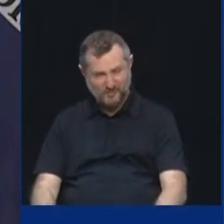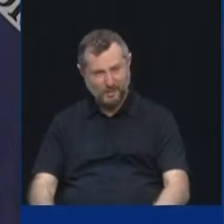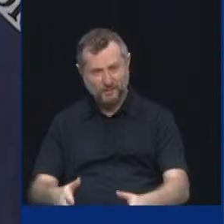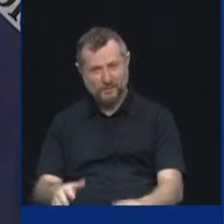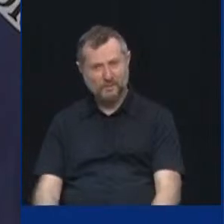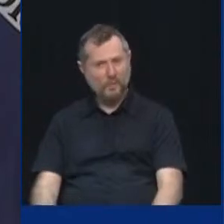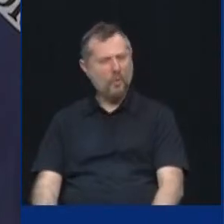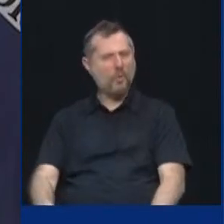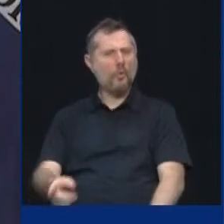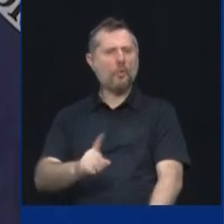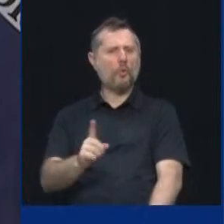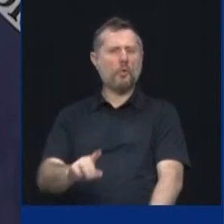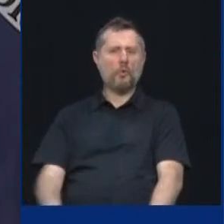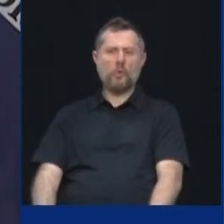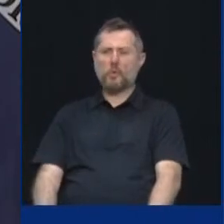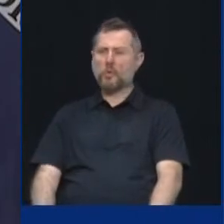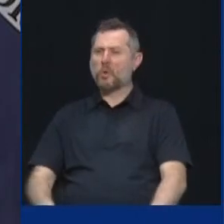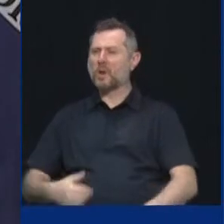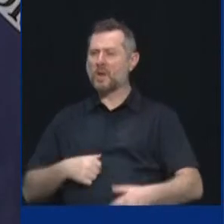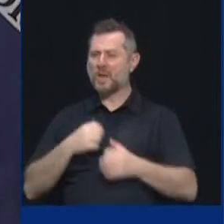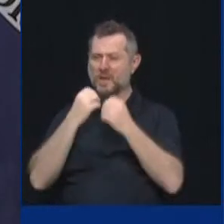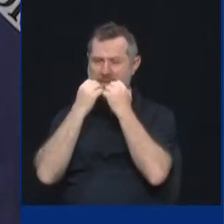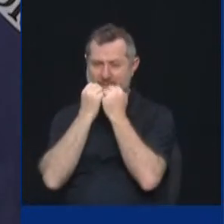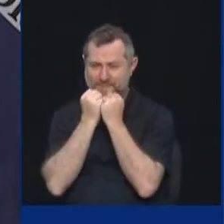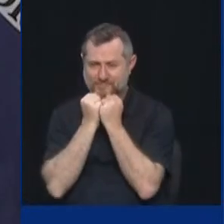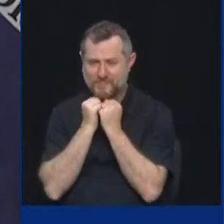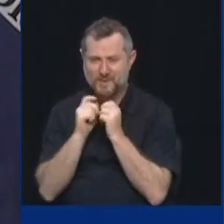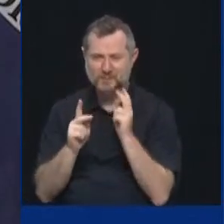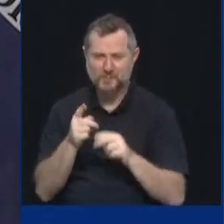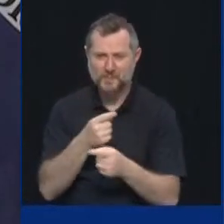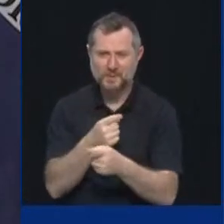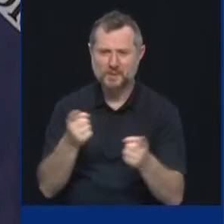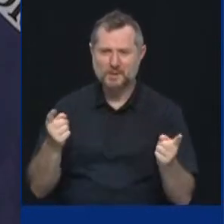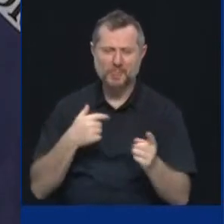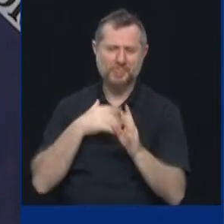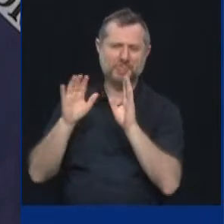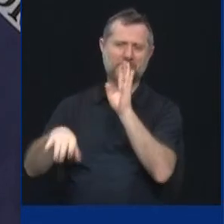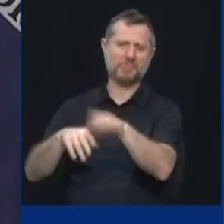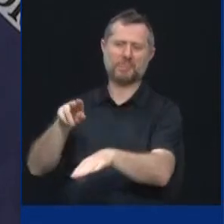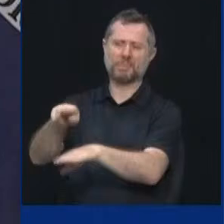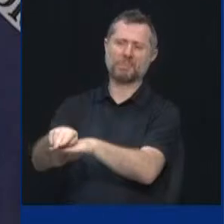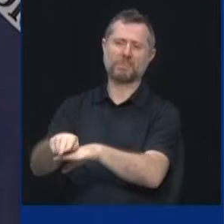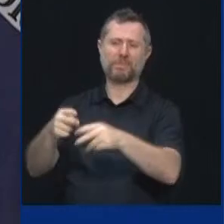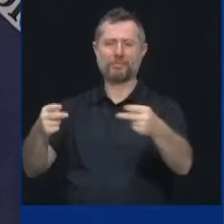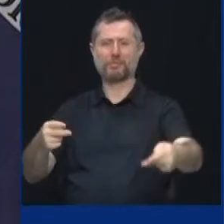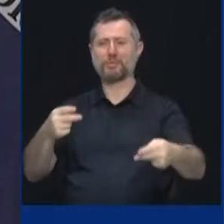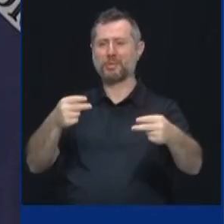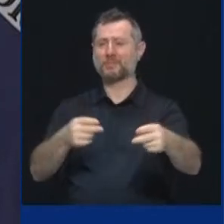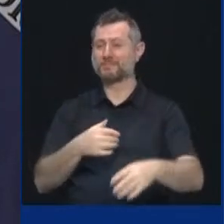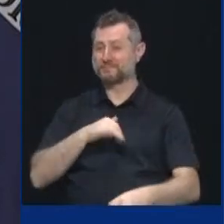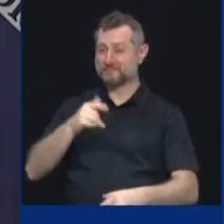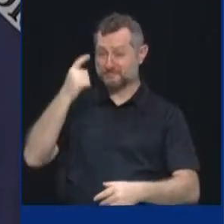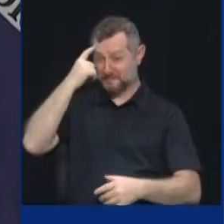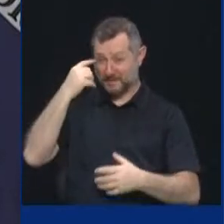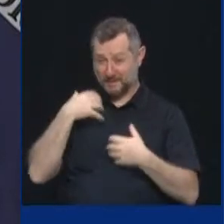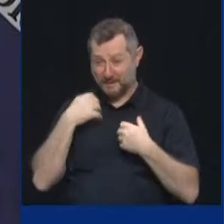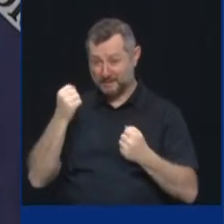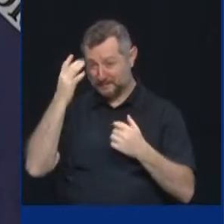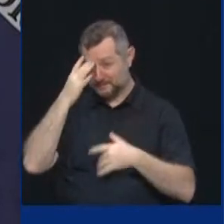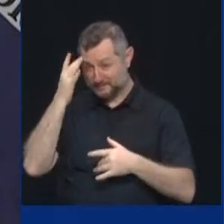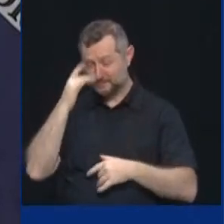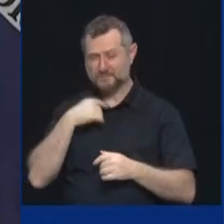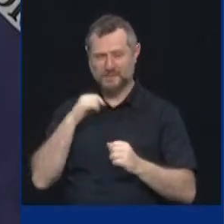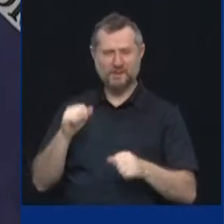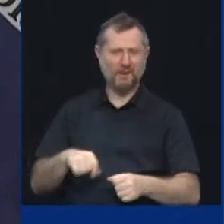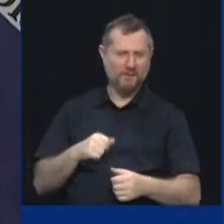No, we care about you more than that. Mental illness is an illness. If